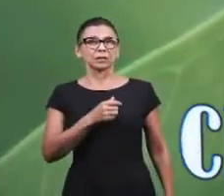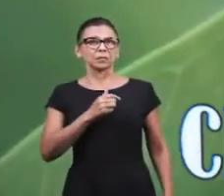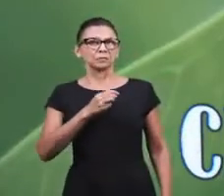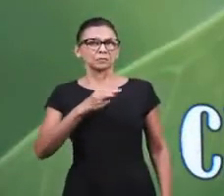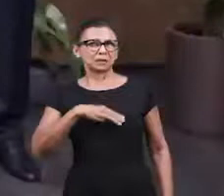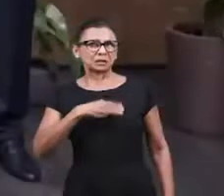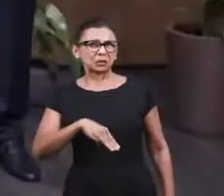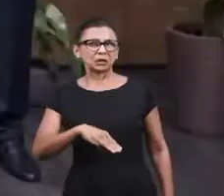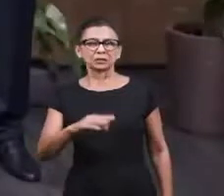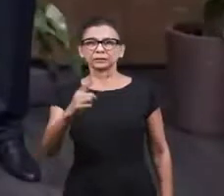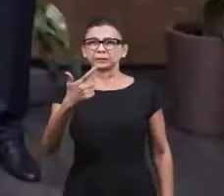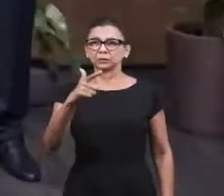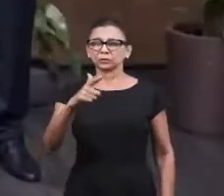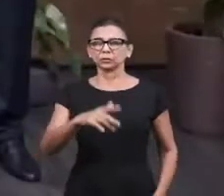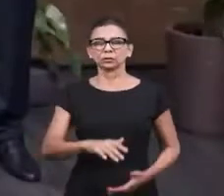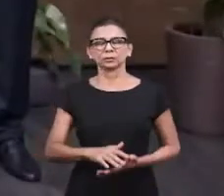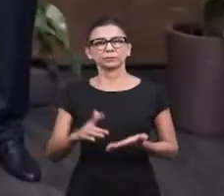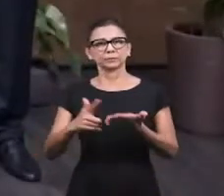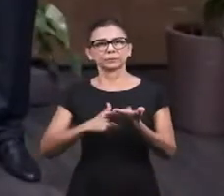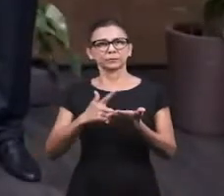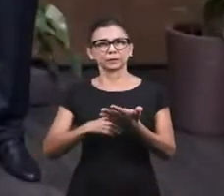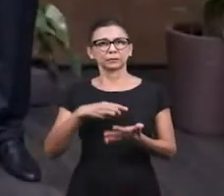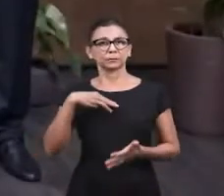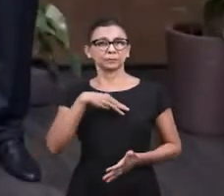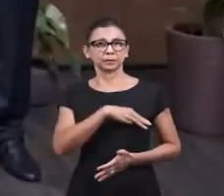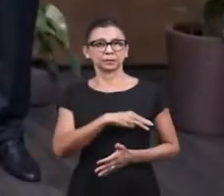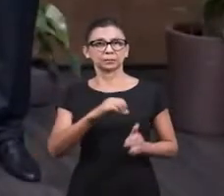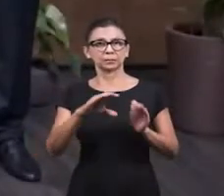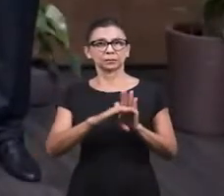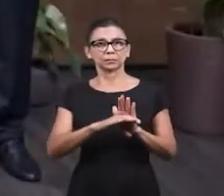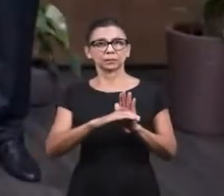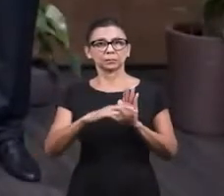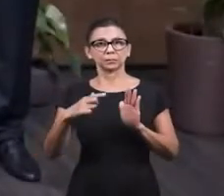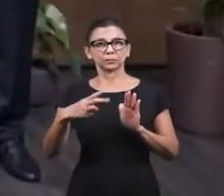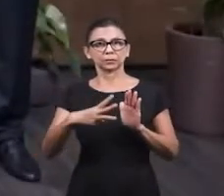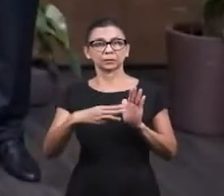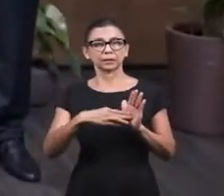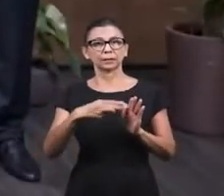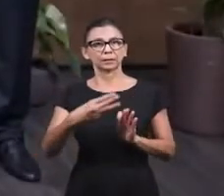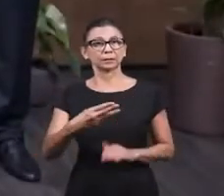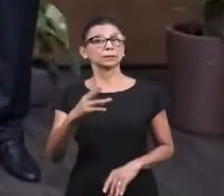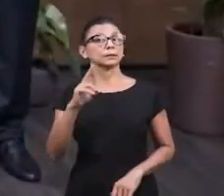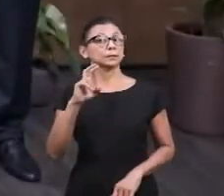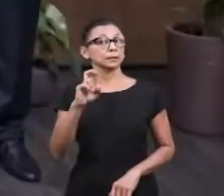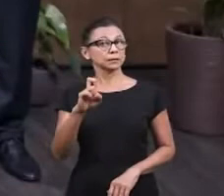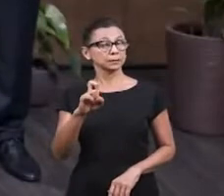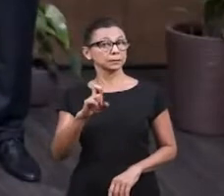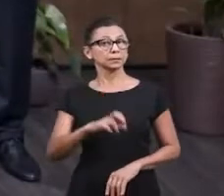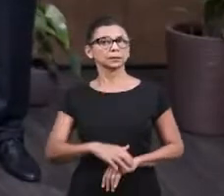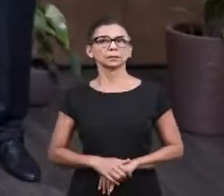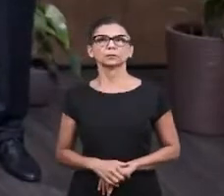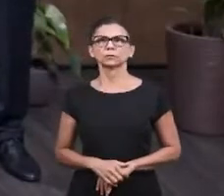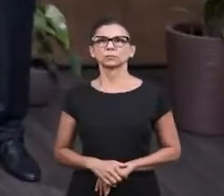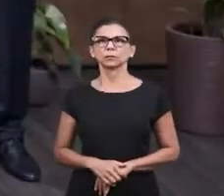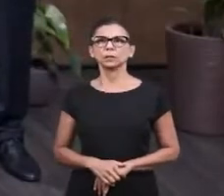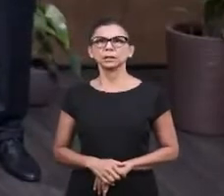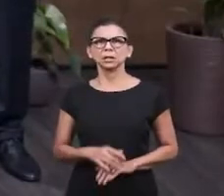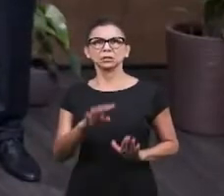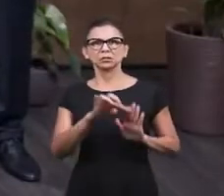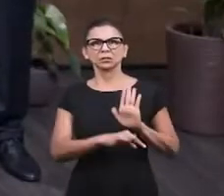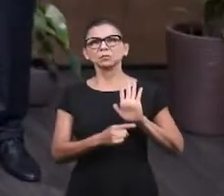who had no compassion. And this is registered in Matthew chapter 18 from verse 23